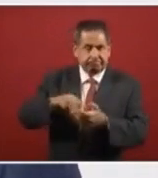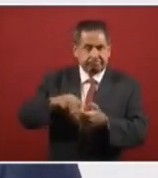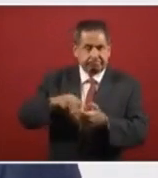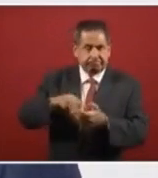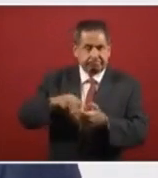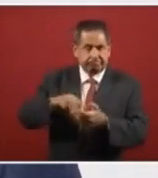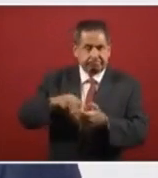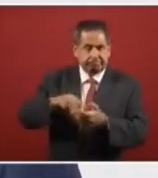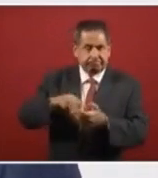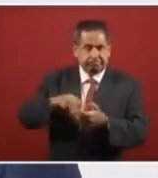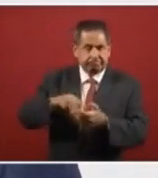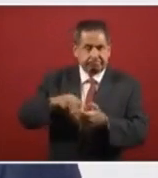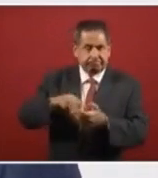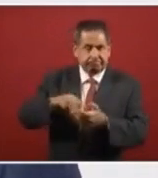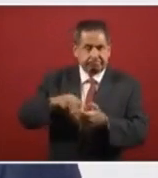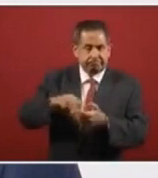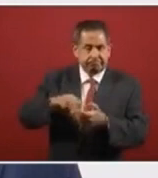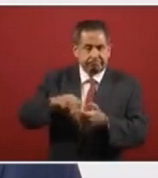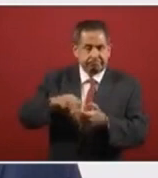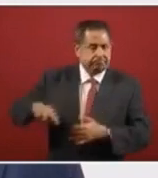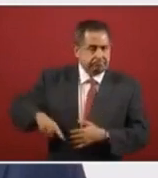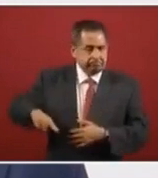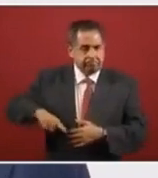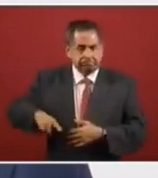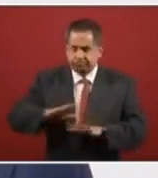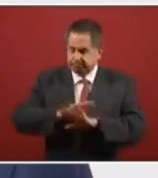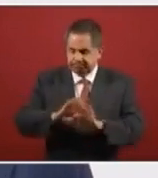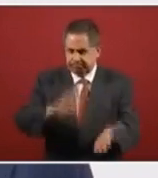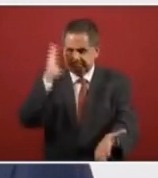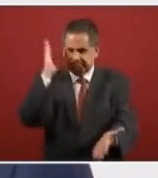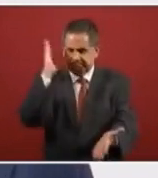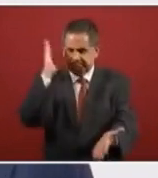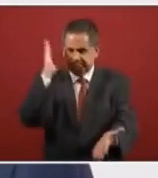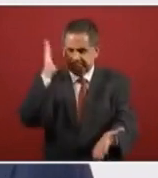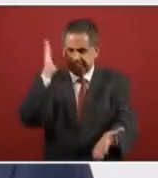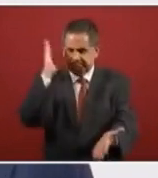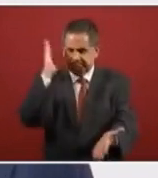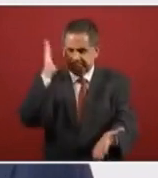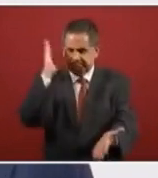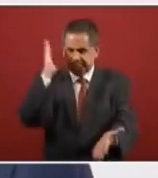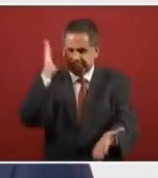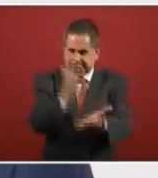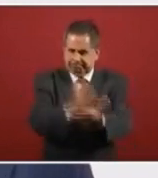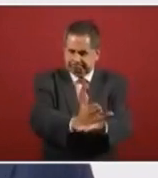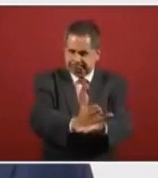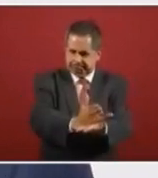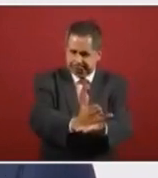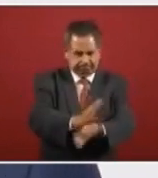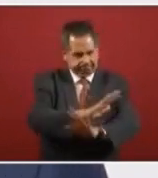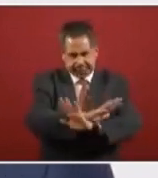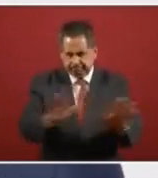and we had to say that's enough